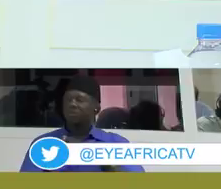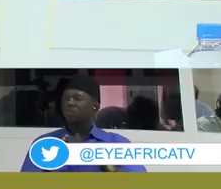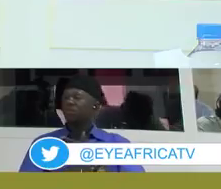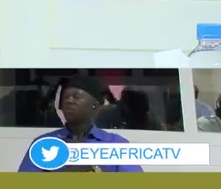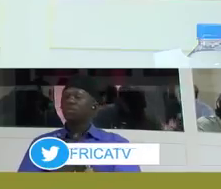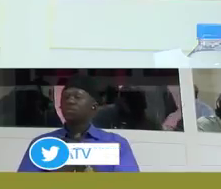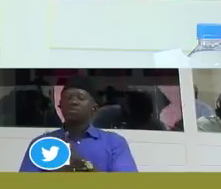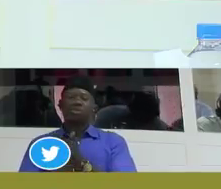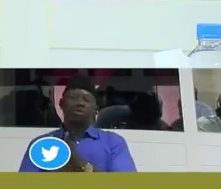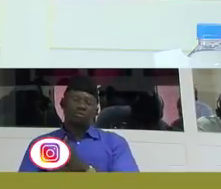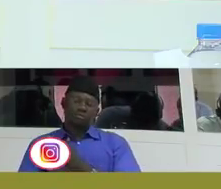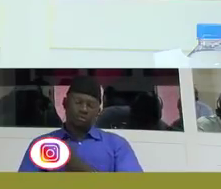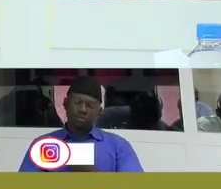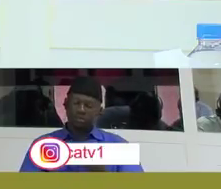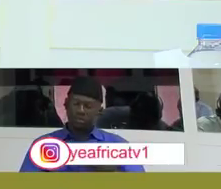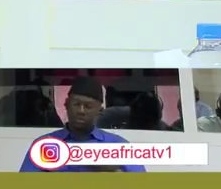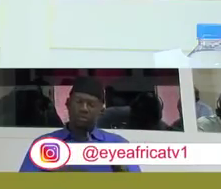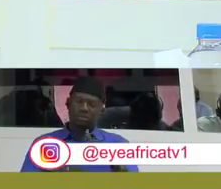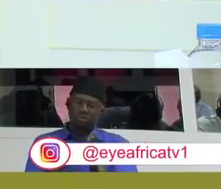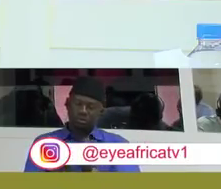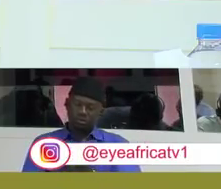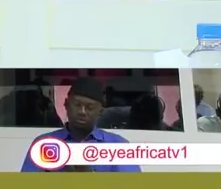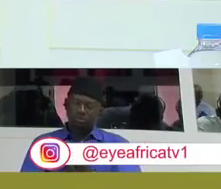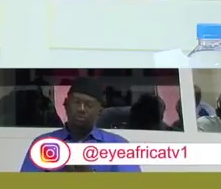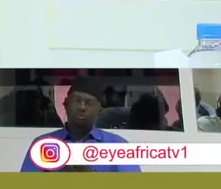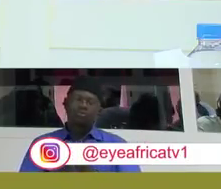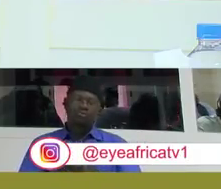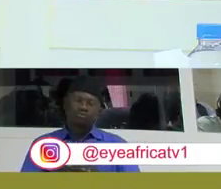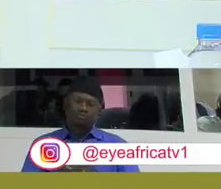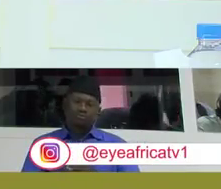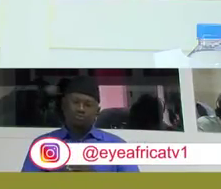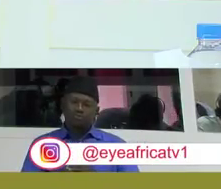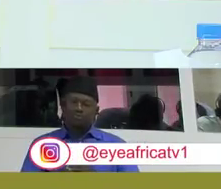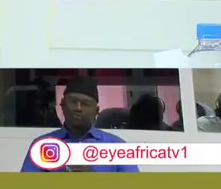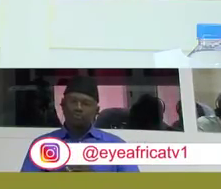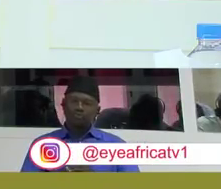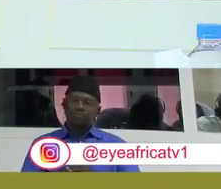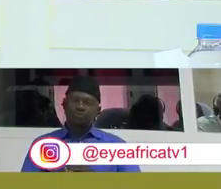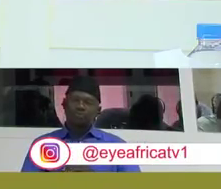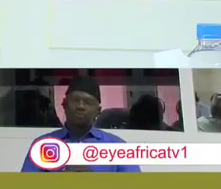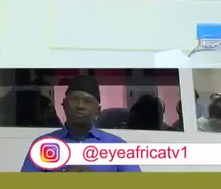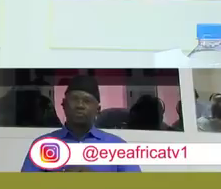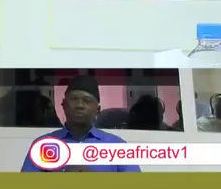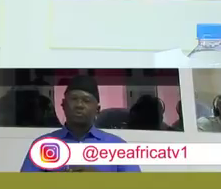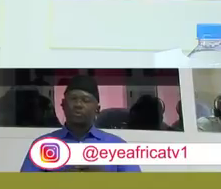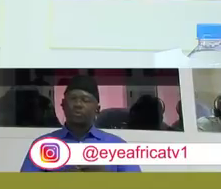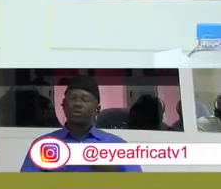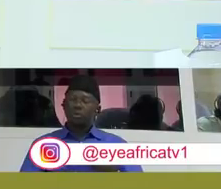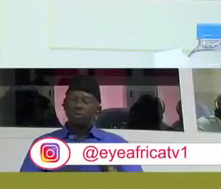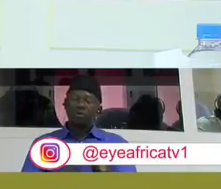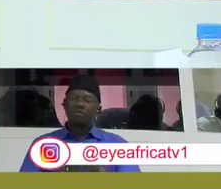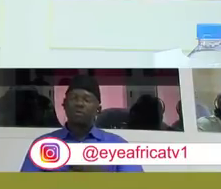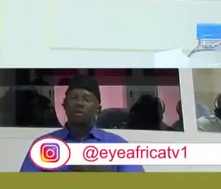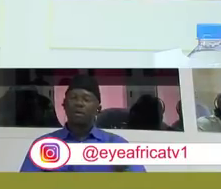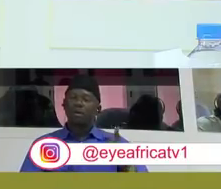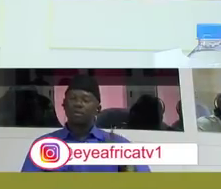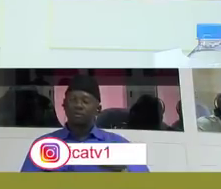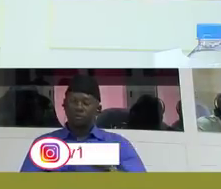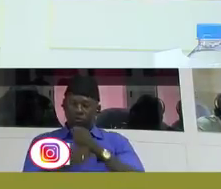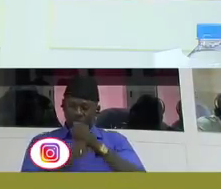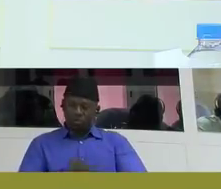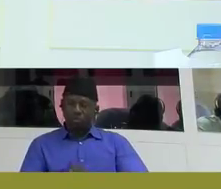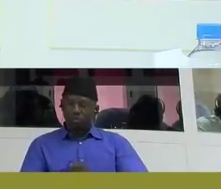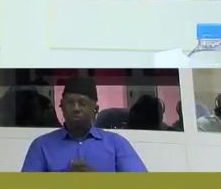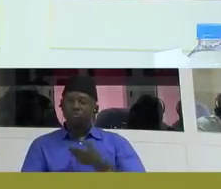them. Of course, most of the parishioners involved at that time